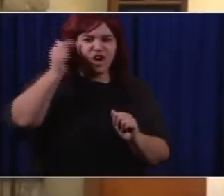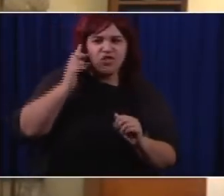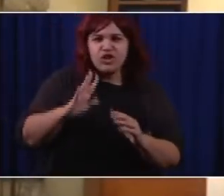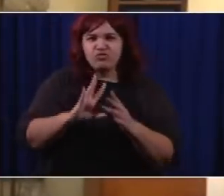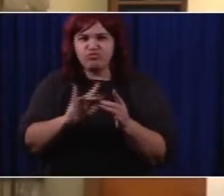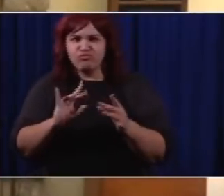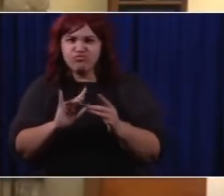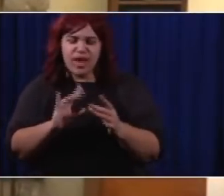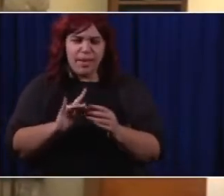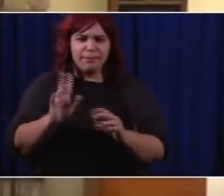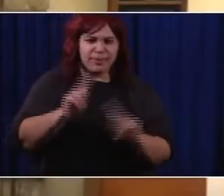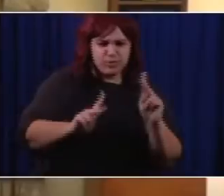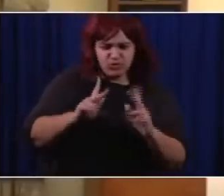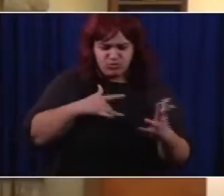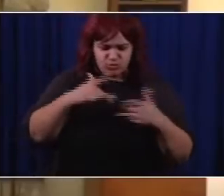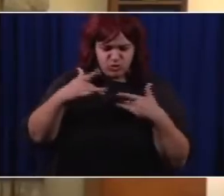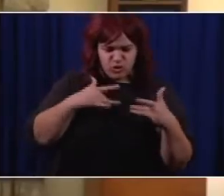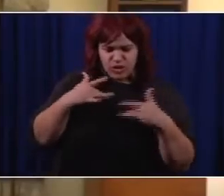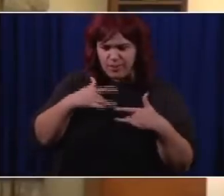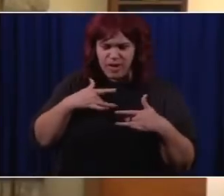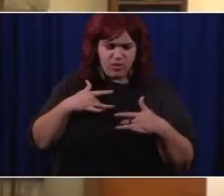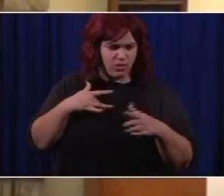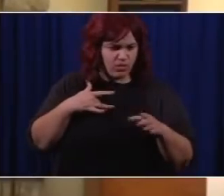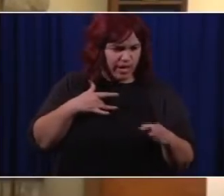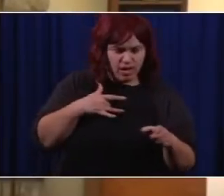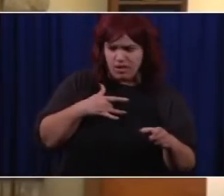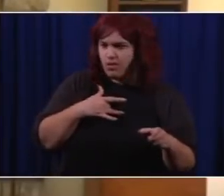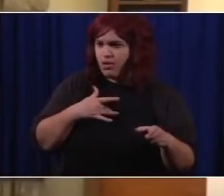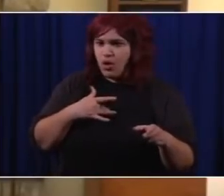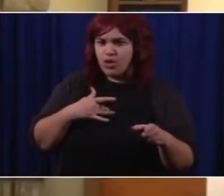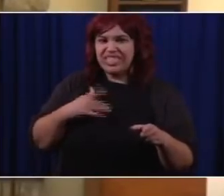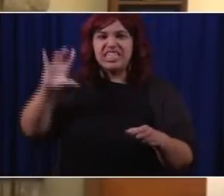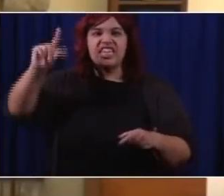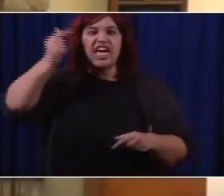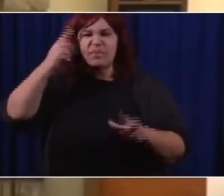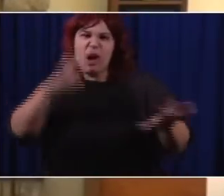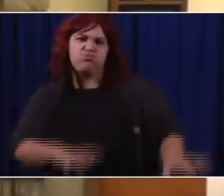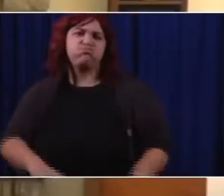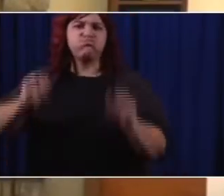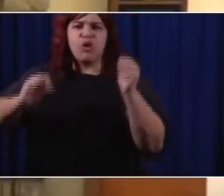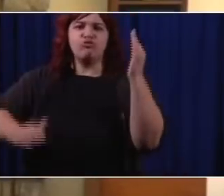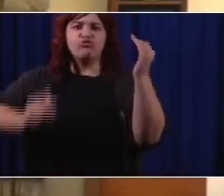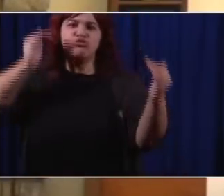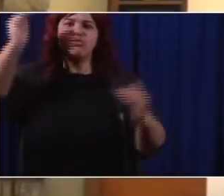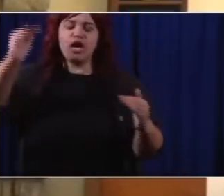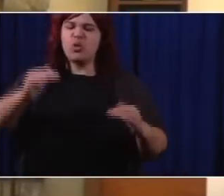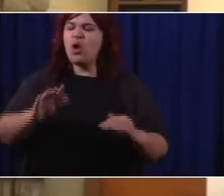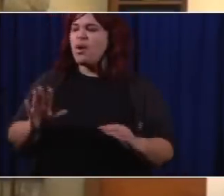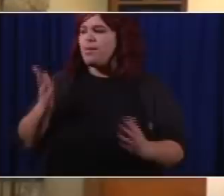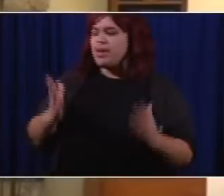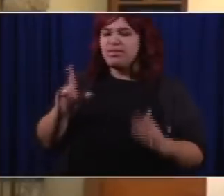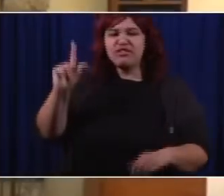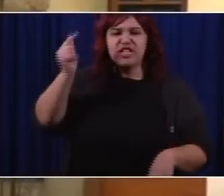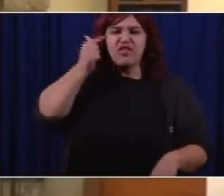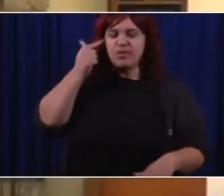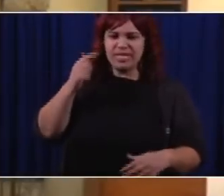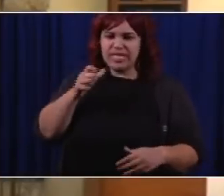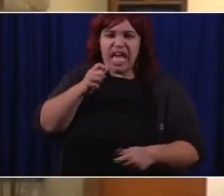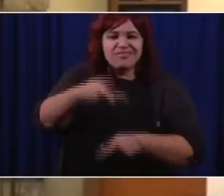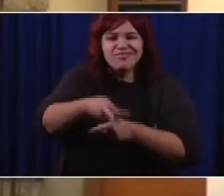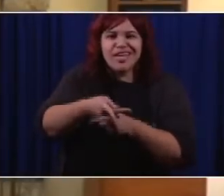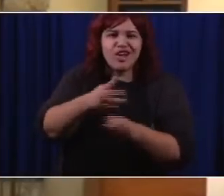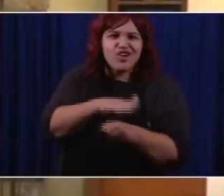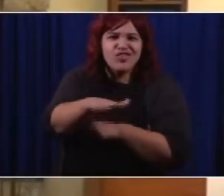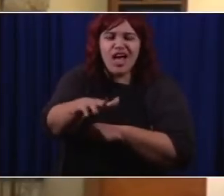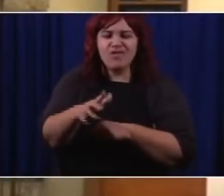of the government and liberals that are more concerned about, you know, not doing things for the equity of poor people in the states in terms of